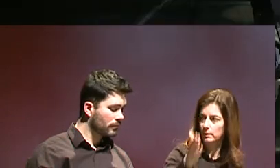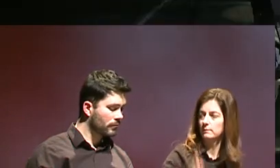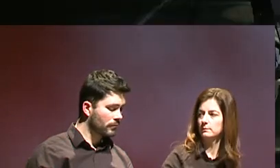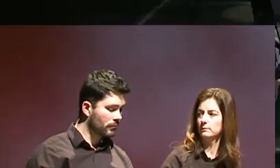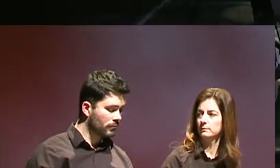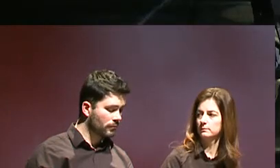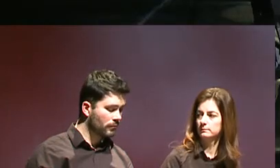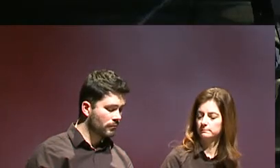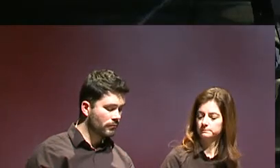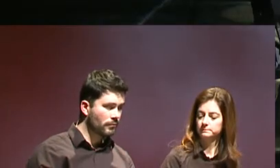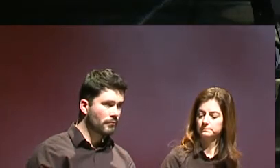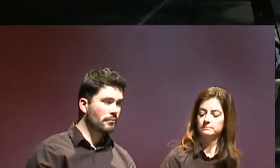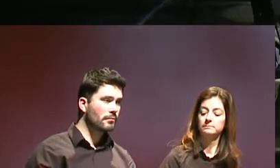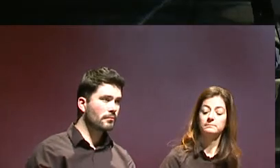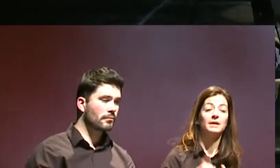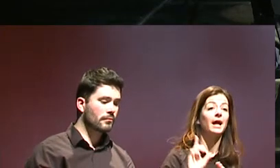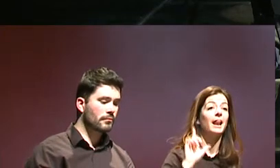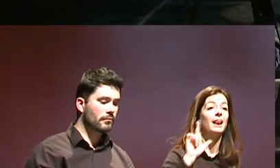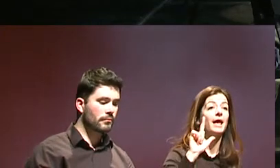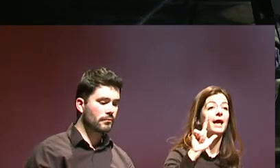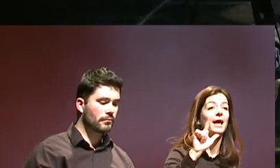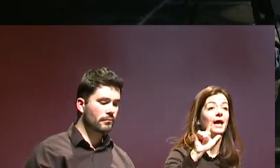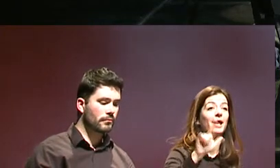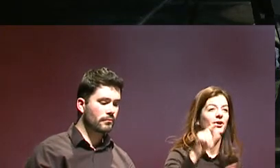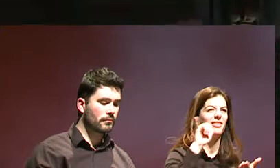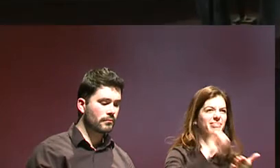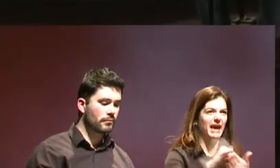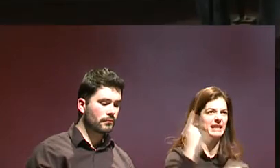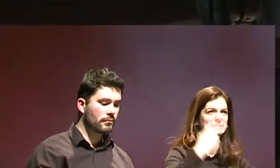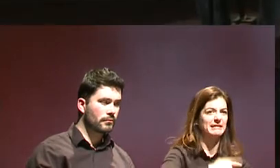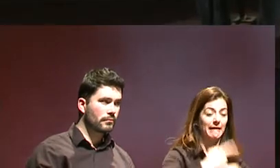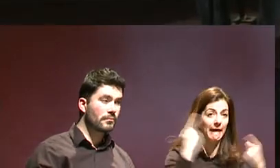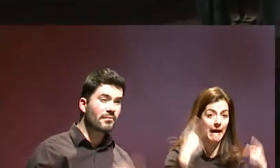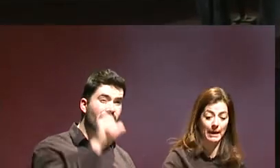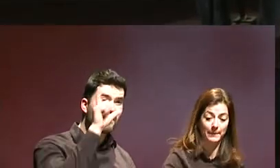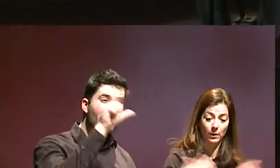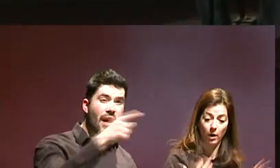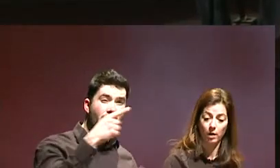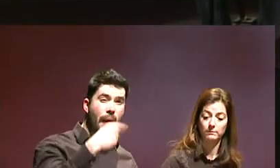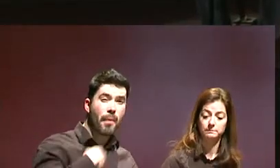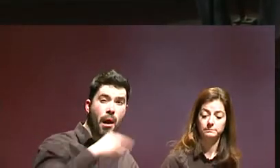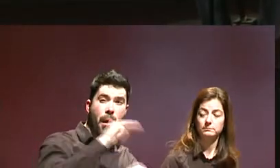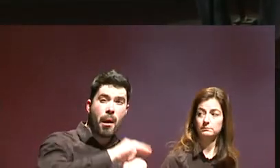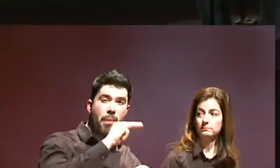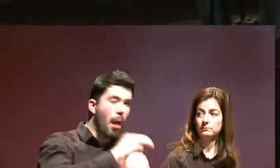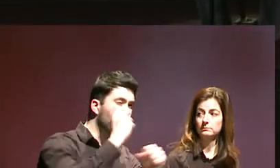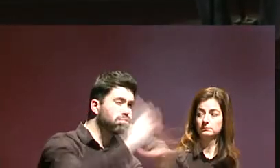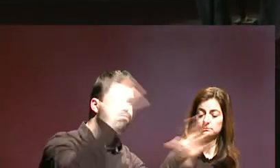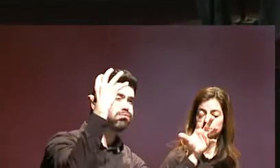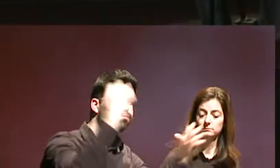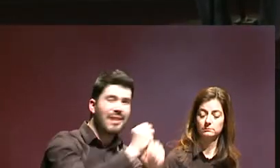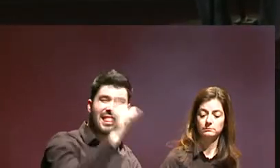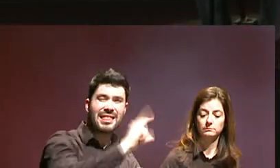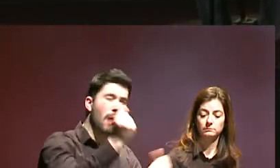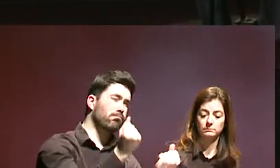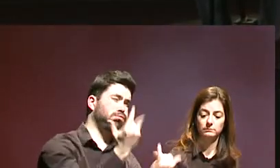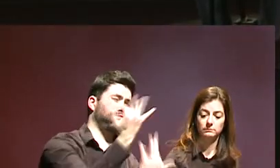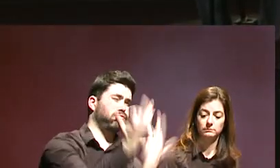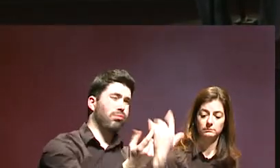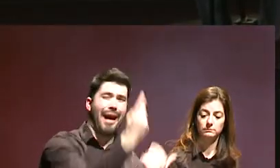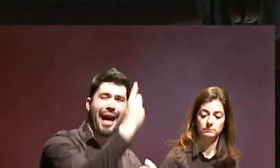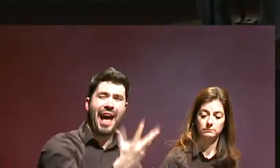day. Later that day. Later that day. Later that day, our masjid is bombed. It hits the library and half the books are